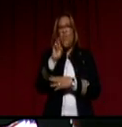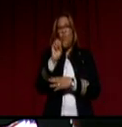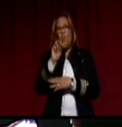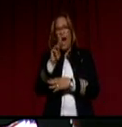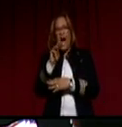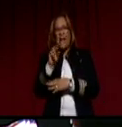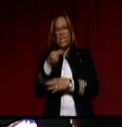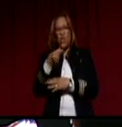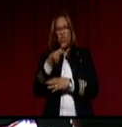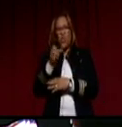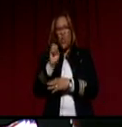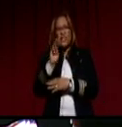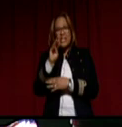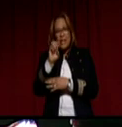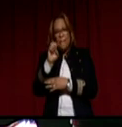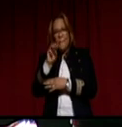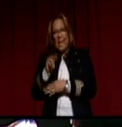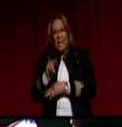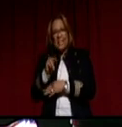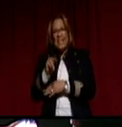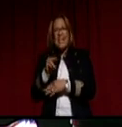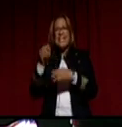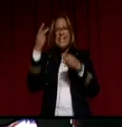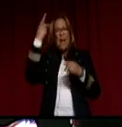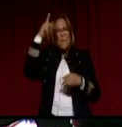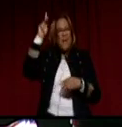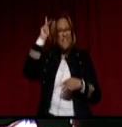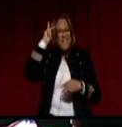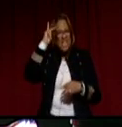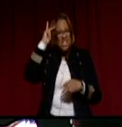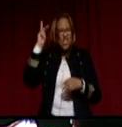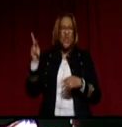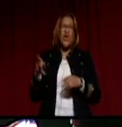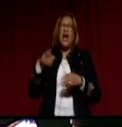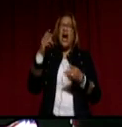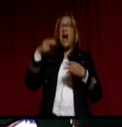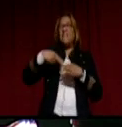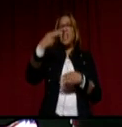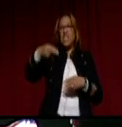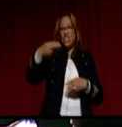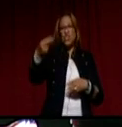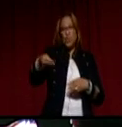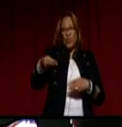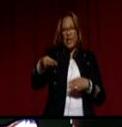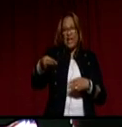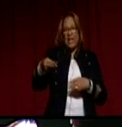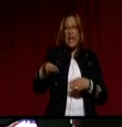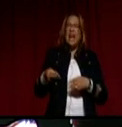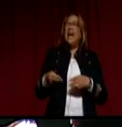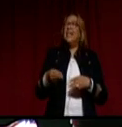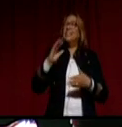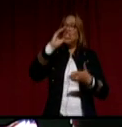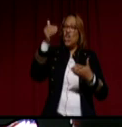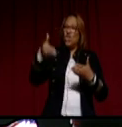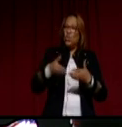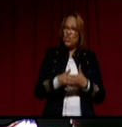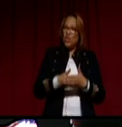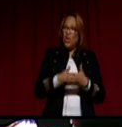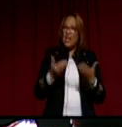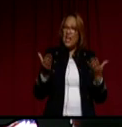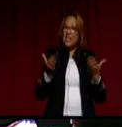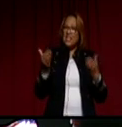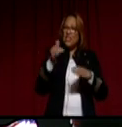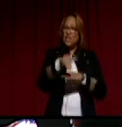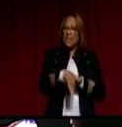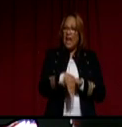tremendous professor of history, and he is a writer for the Chicago Tribune, to join us tonight, and he's